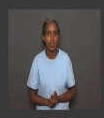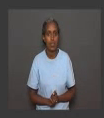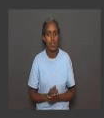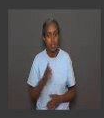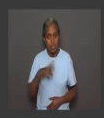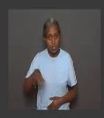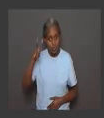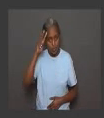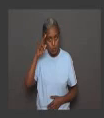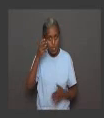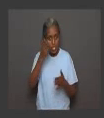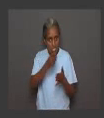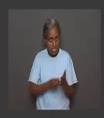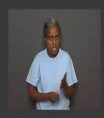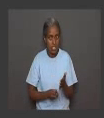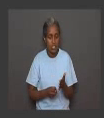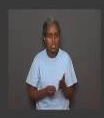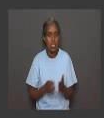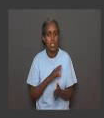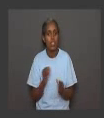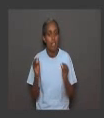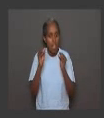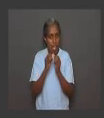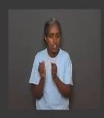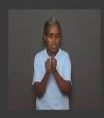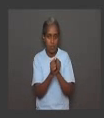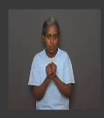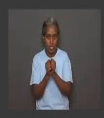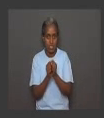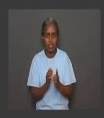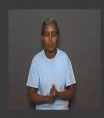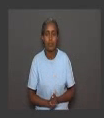Square the results, then add them together.